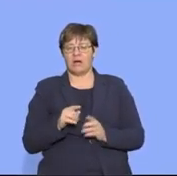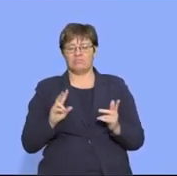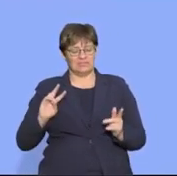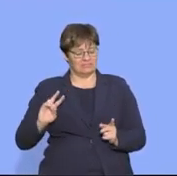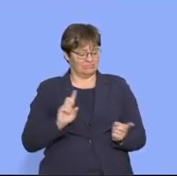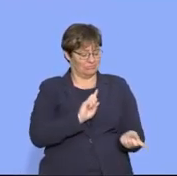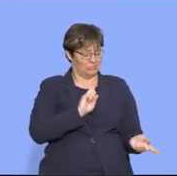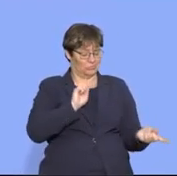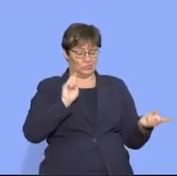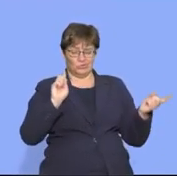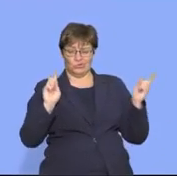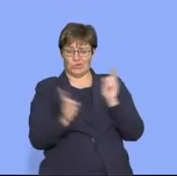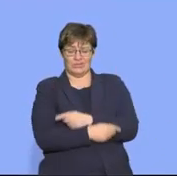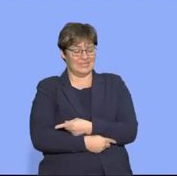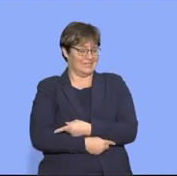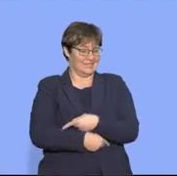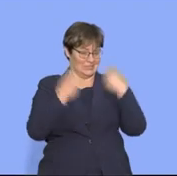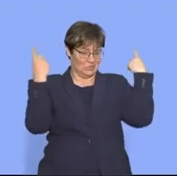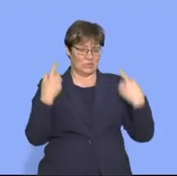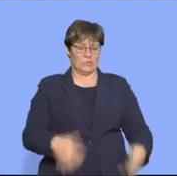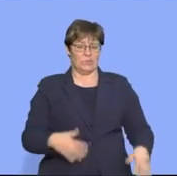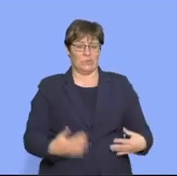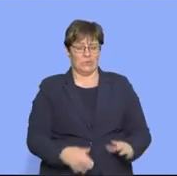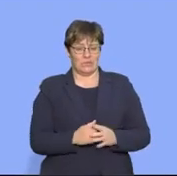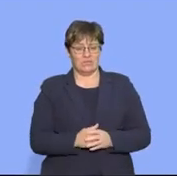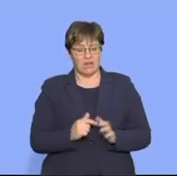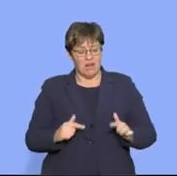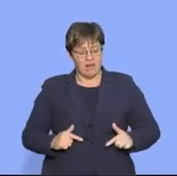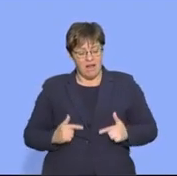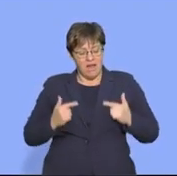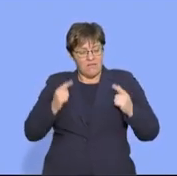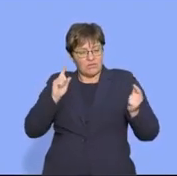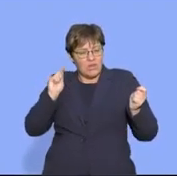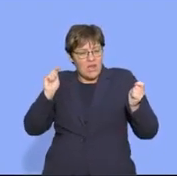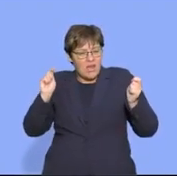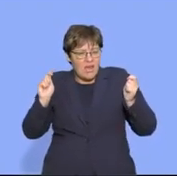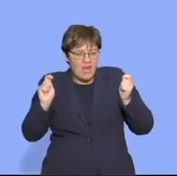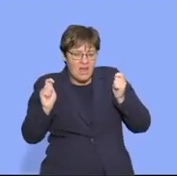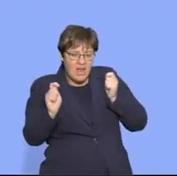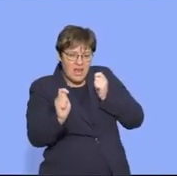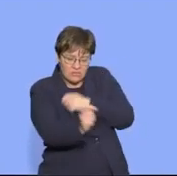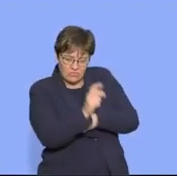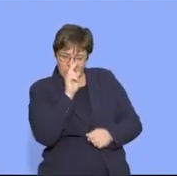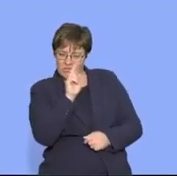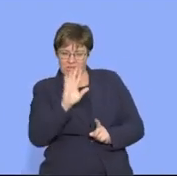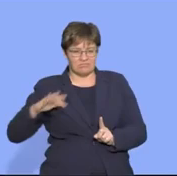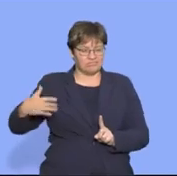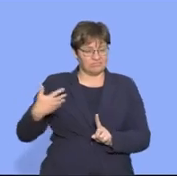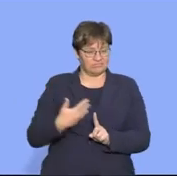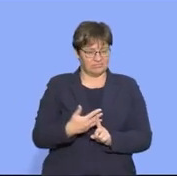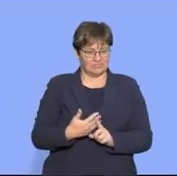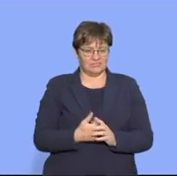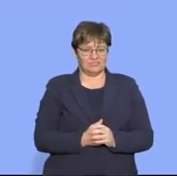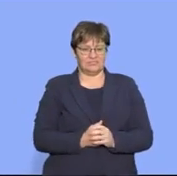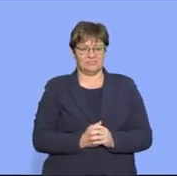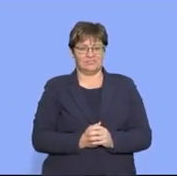are very, very different. And what we're going to look at is how life changed as time went by.